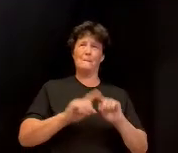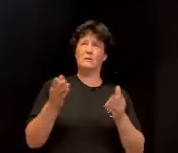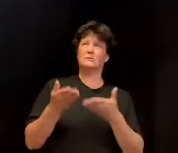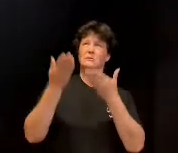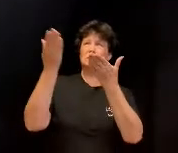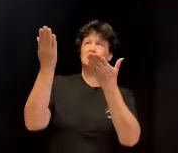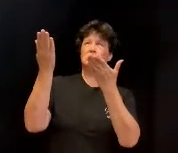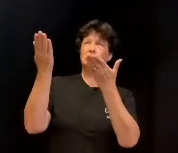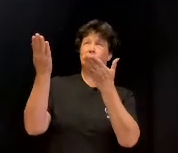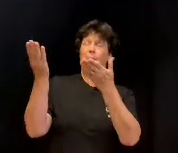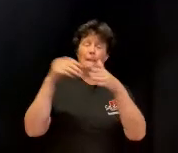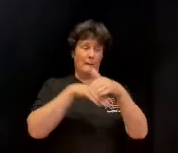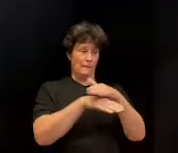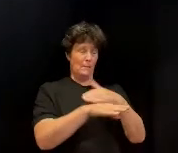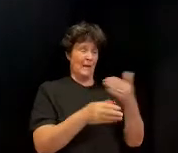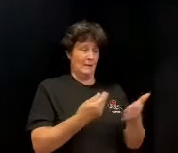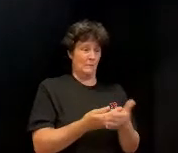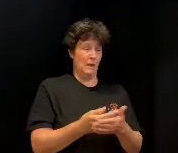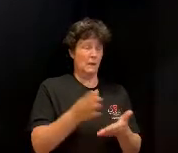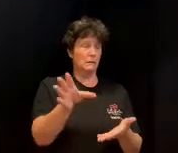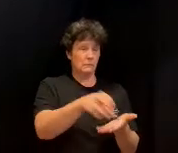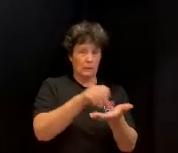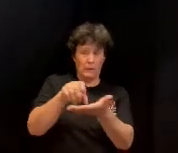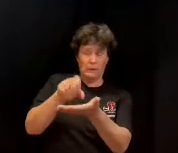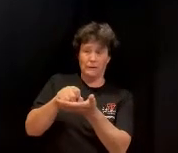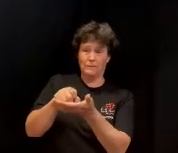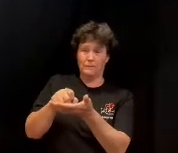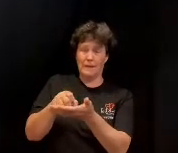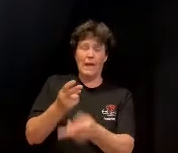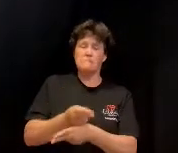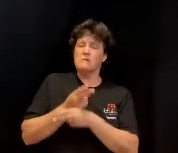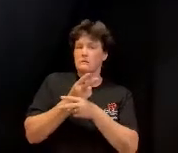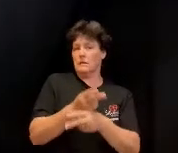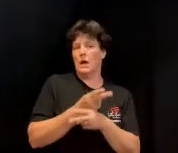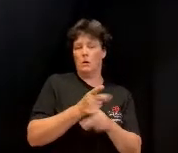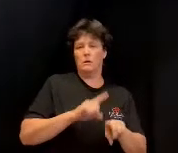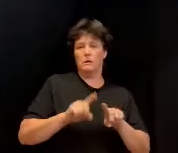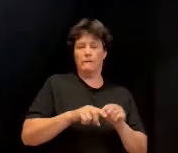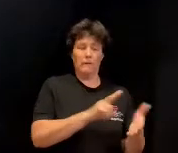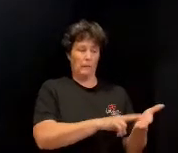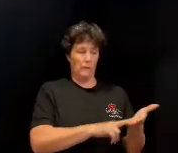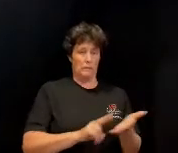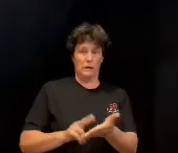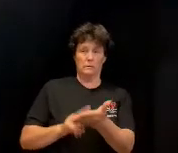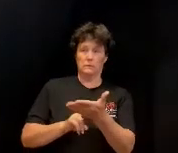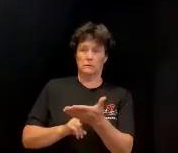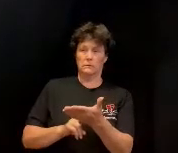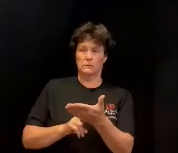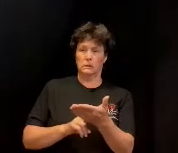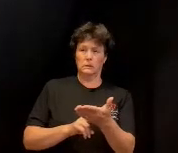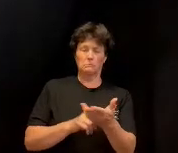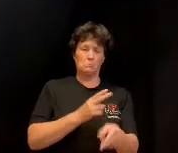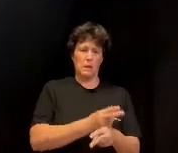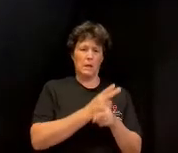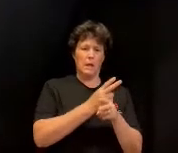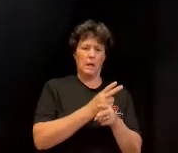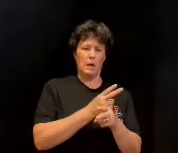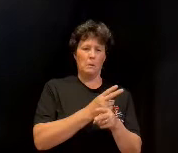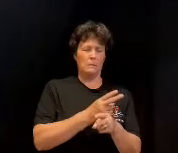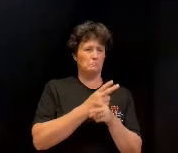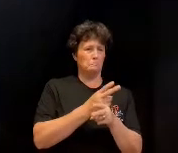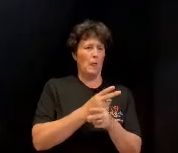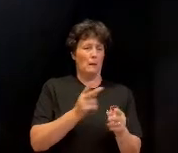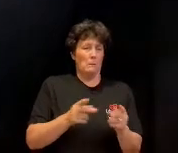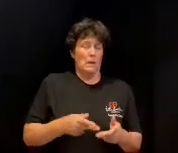of business. It takes care of utilities. It takes care, Lord God, of the place that you have placed us. And as